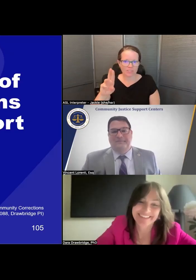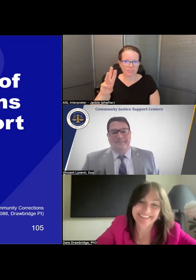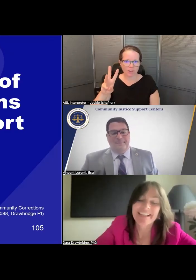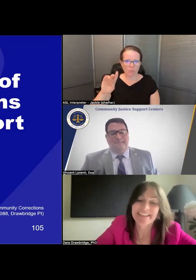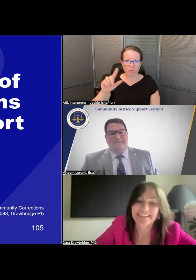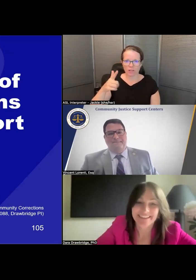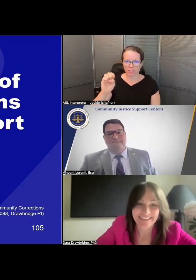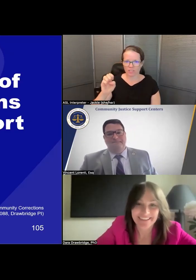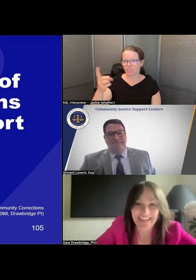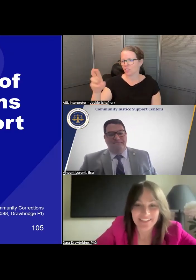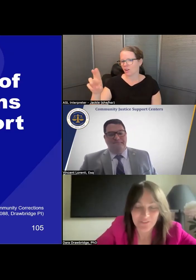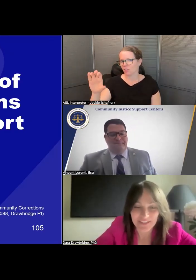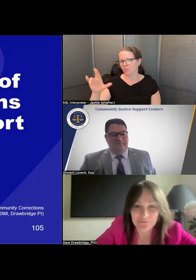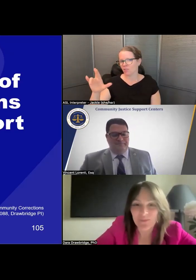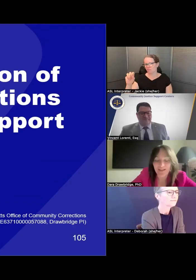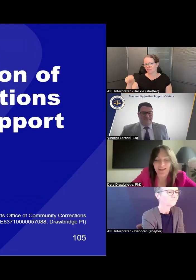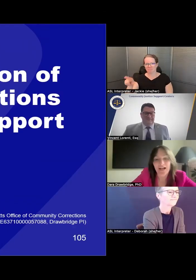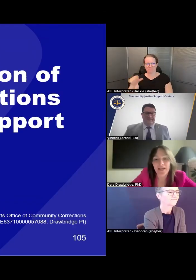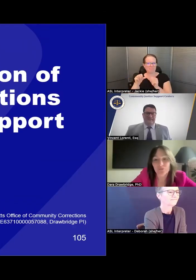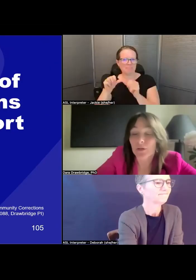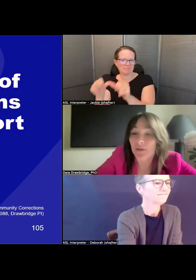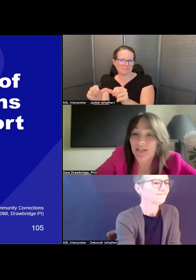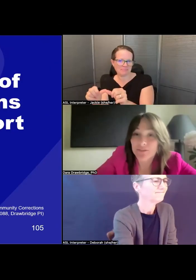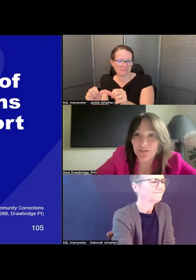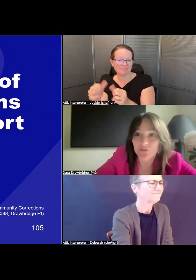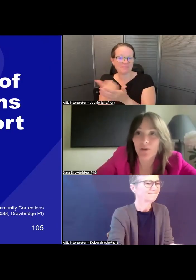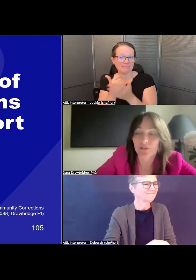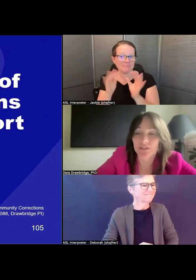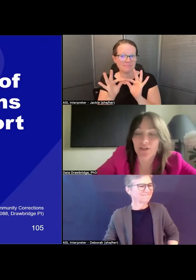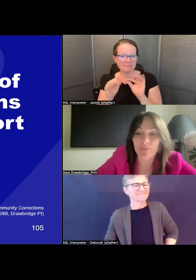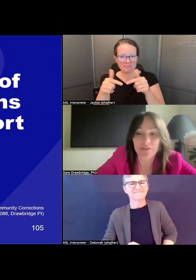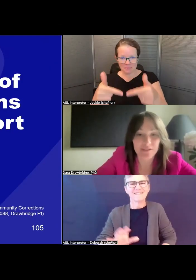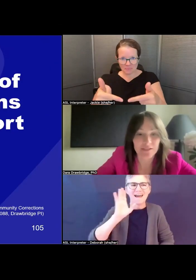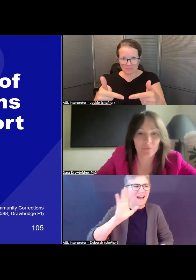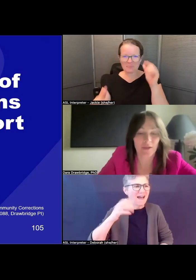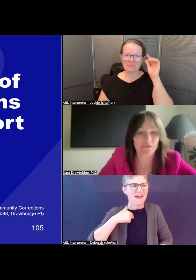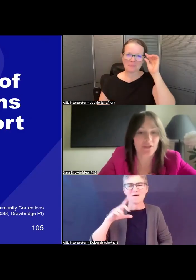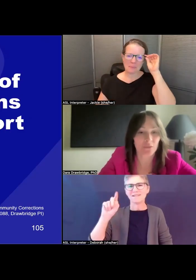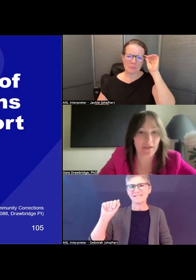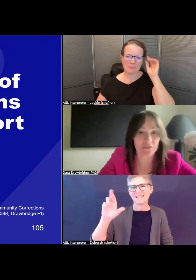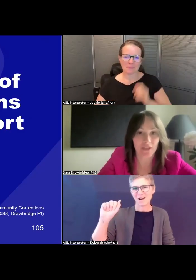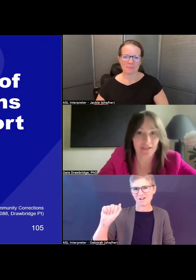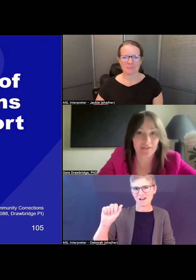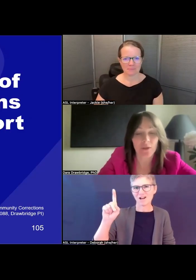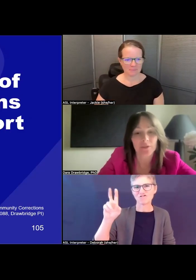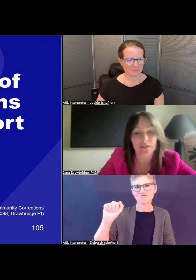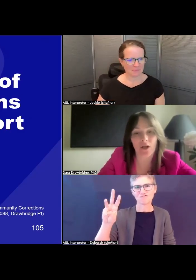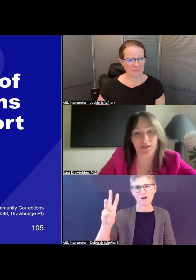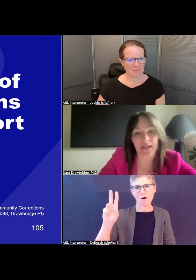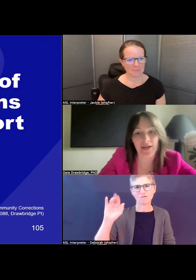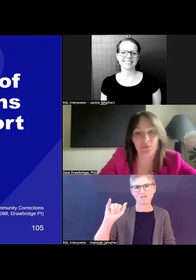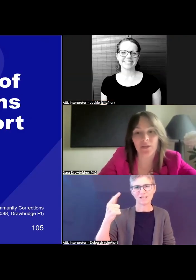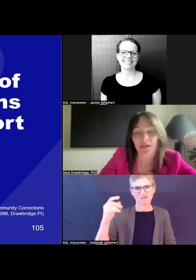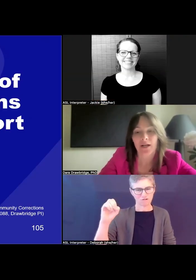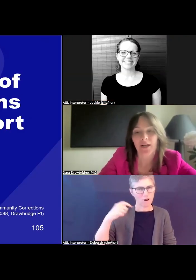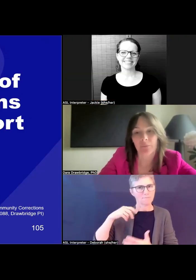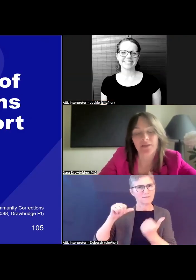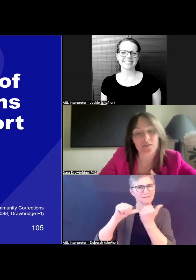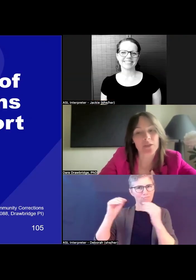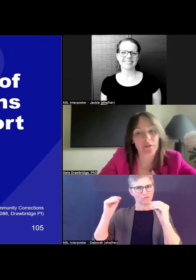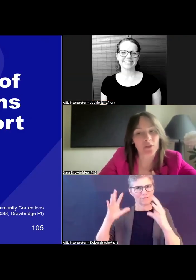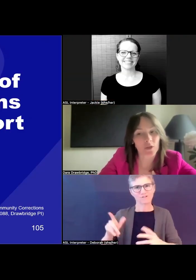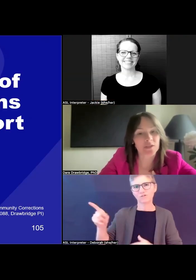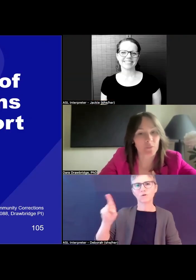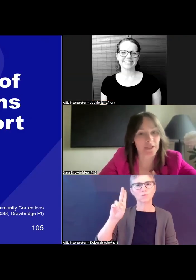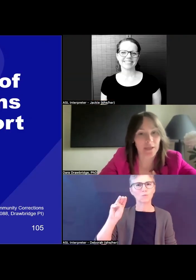presentation. Thanks, Vin. Hi, everyone. My name is Dara Drawbridge. I'm an assistant professor at UMass Chan. So I'm going to talk now and